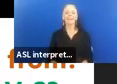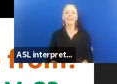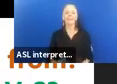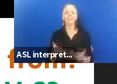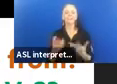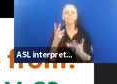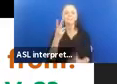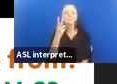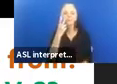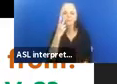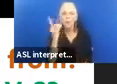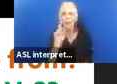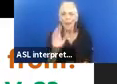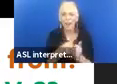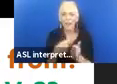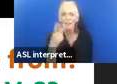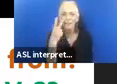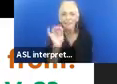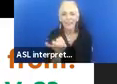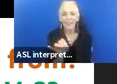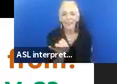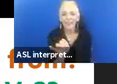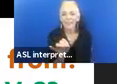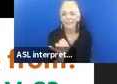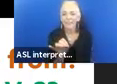we see the results? How do we see this?